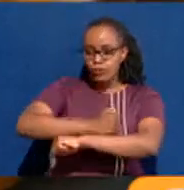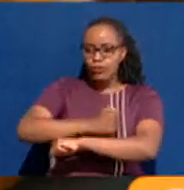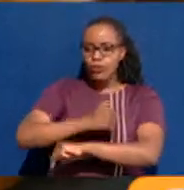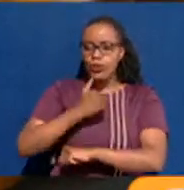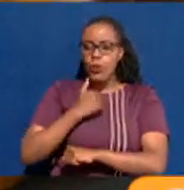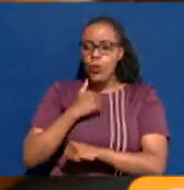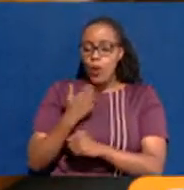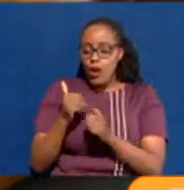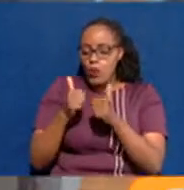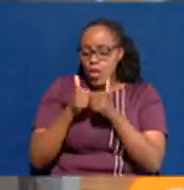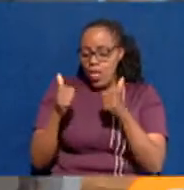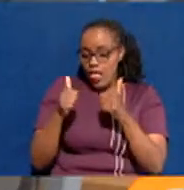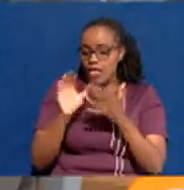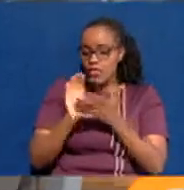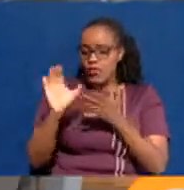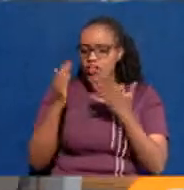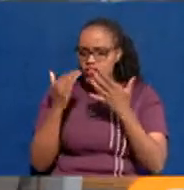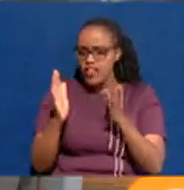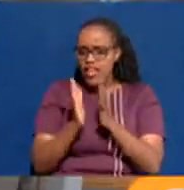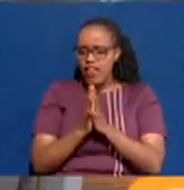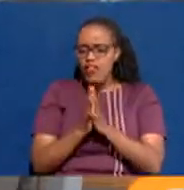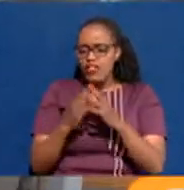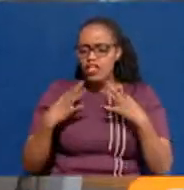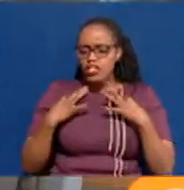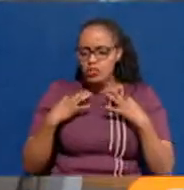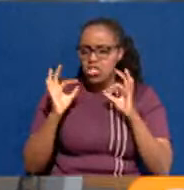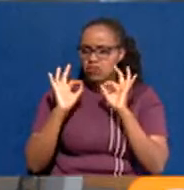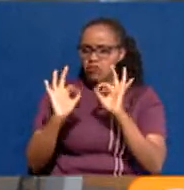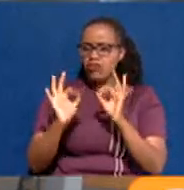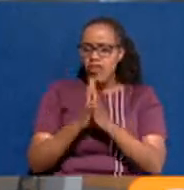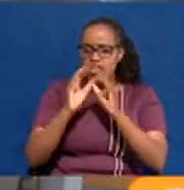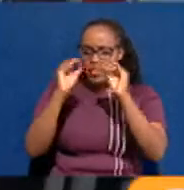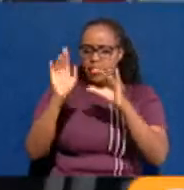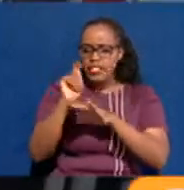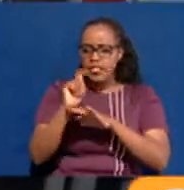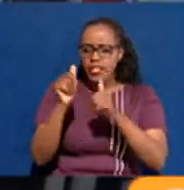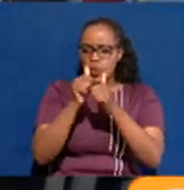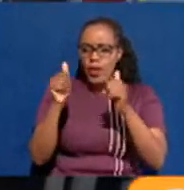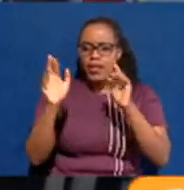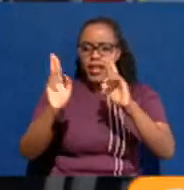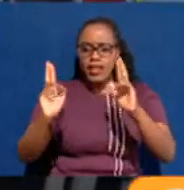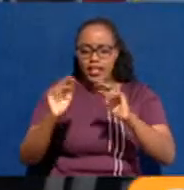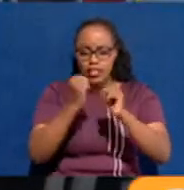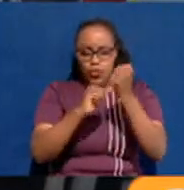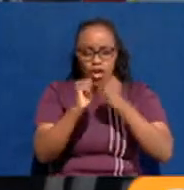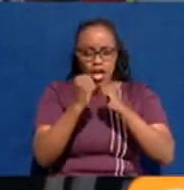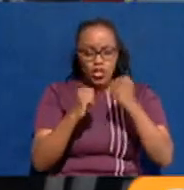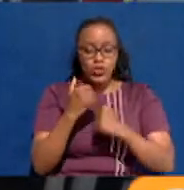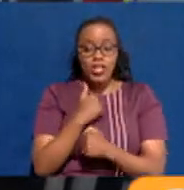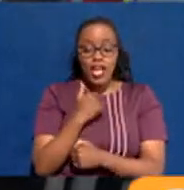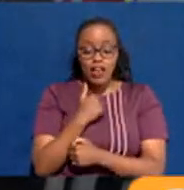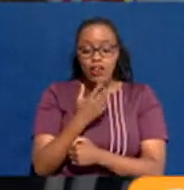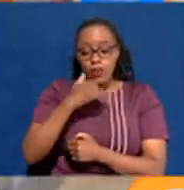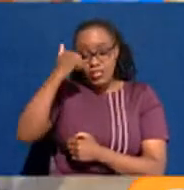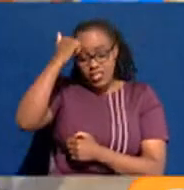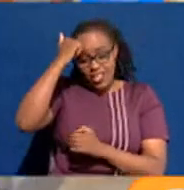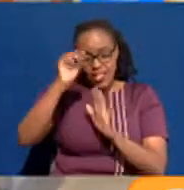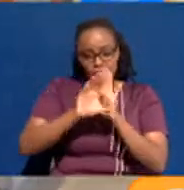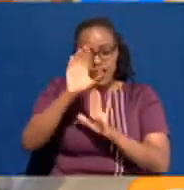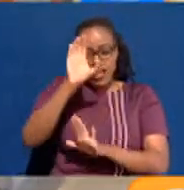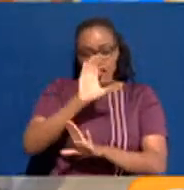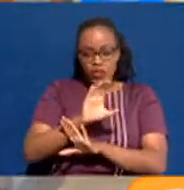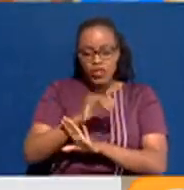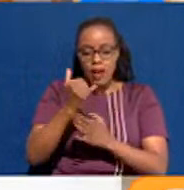well equipped, children well outfitted, and teachers well trained and raring to go. We had already studied the curriculum design,